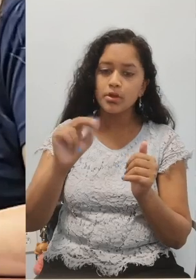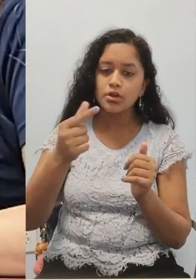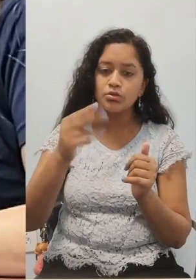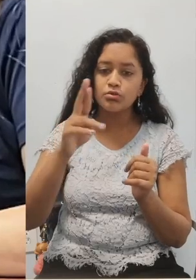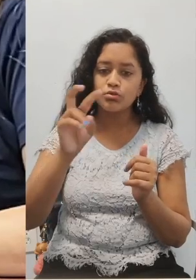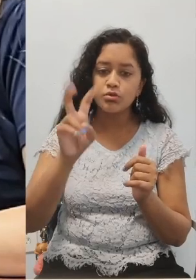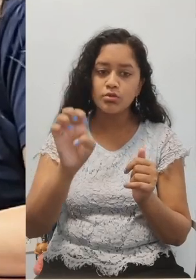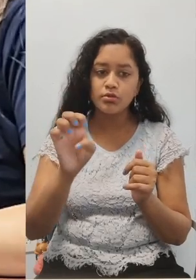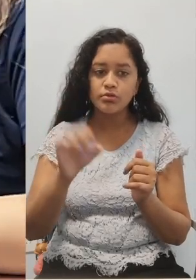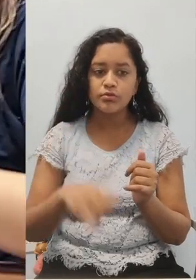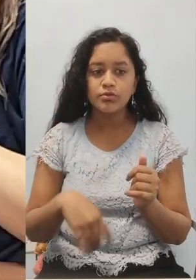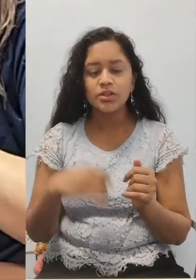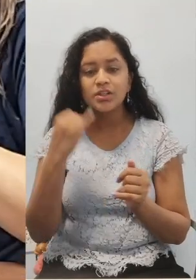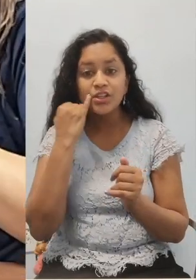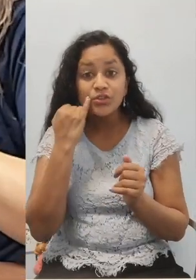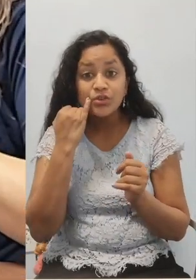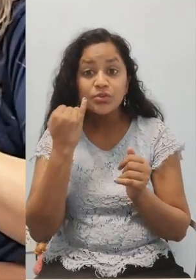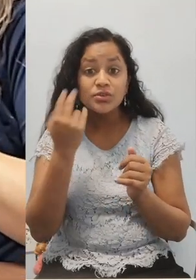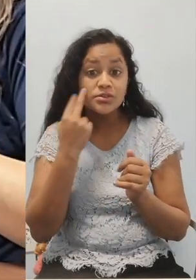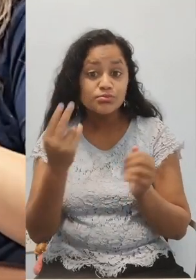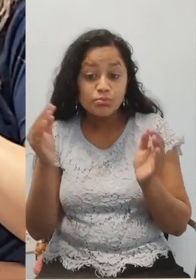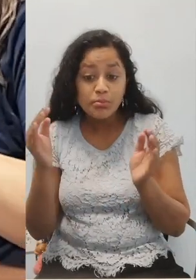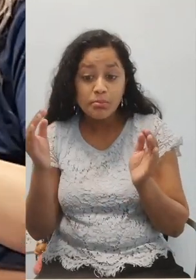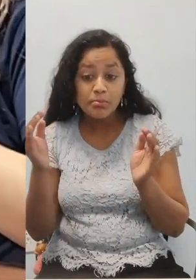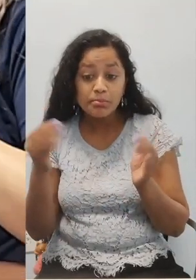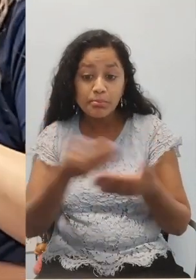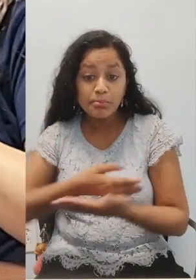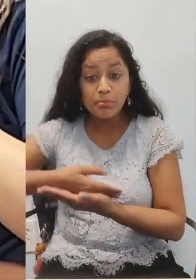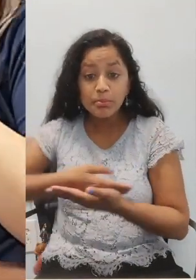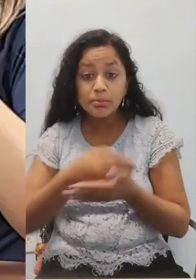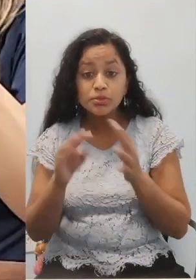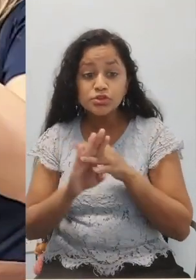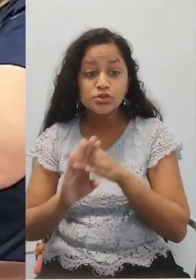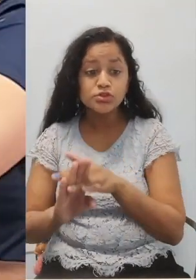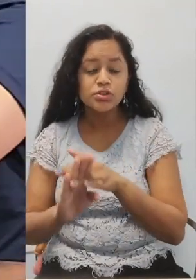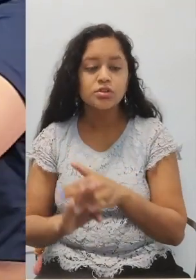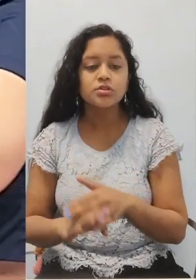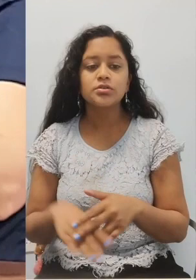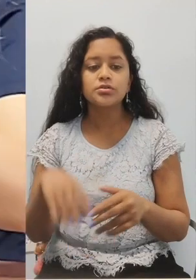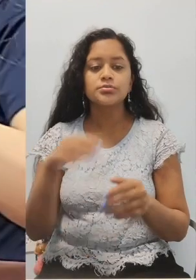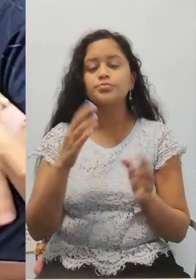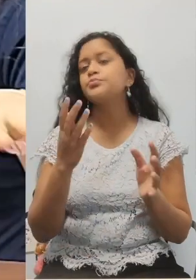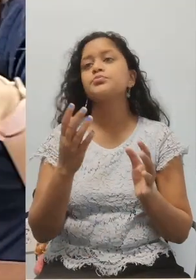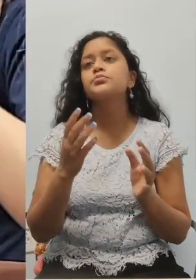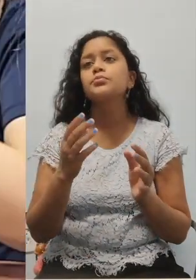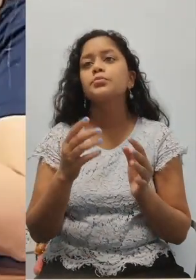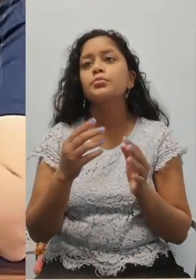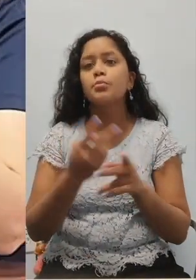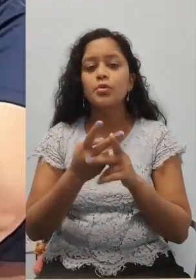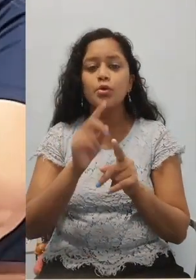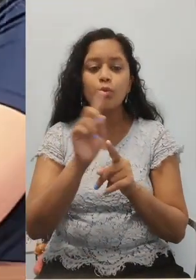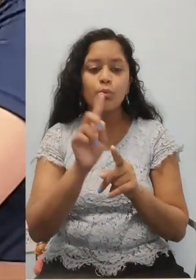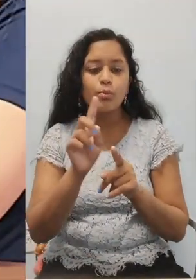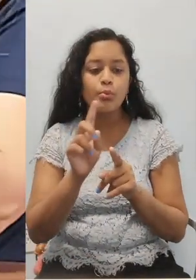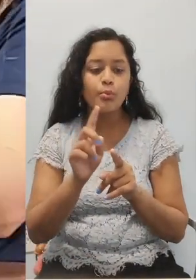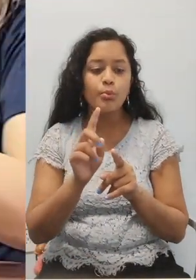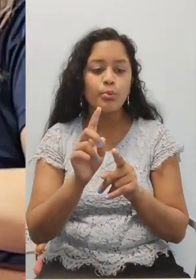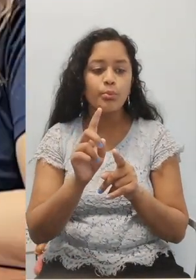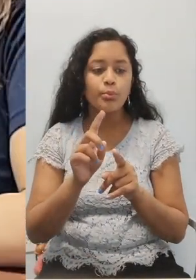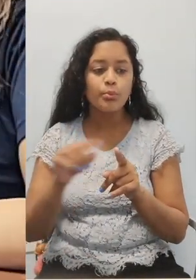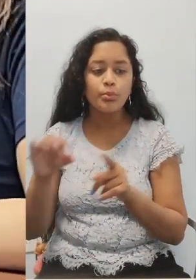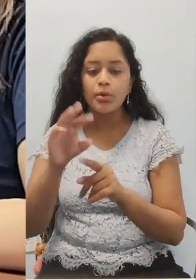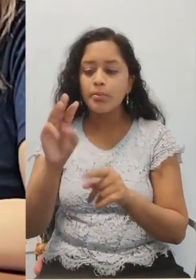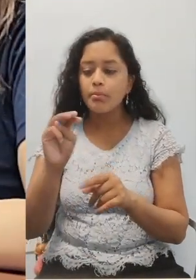baby sharks, for example, just remove the rod or the hook for that time being while the shark is like moving around. And then once it's gone,